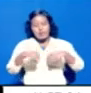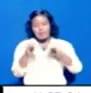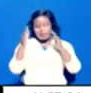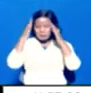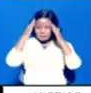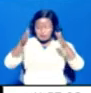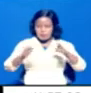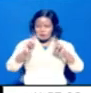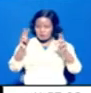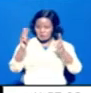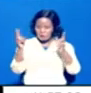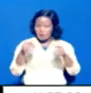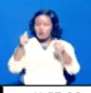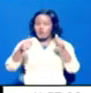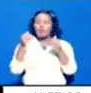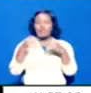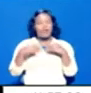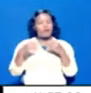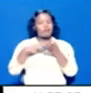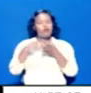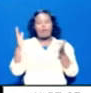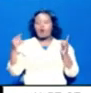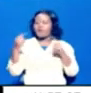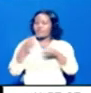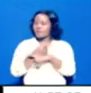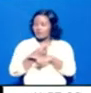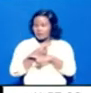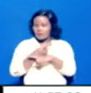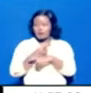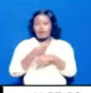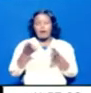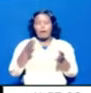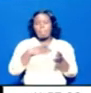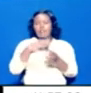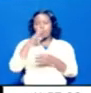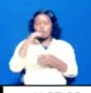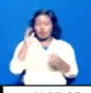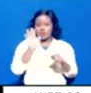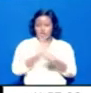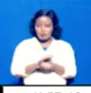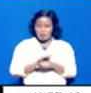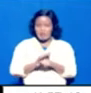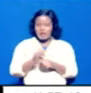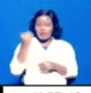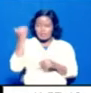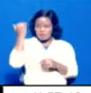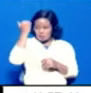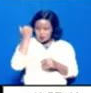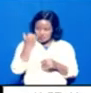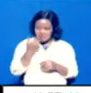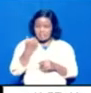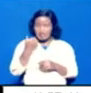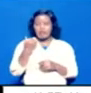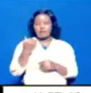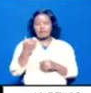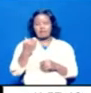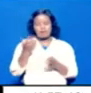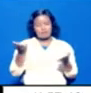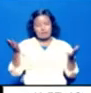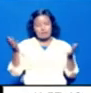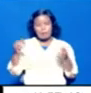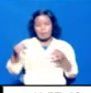really caused the frictions that have sometimes come up. So I want to assure the judiciary that as the legislative